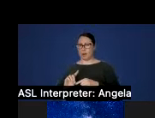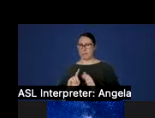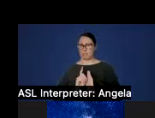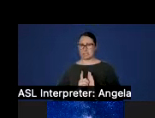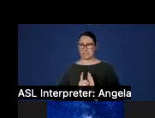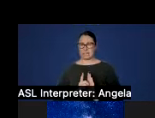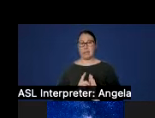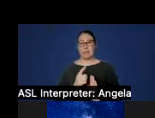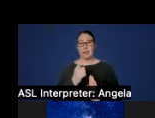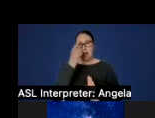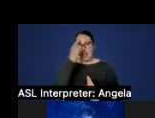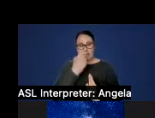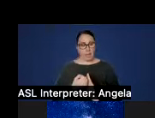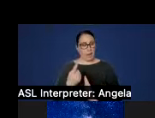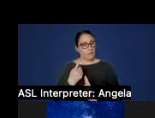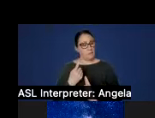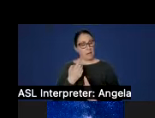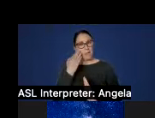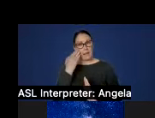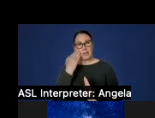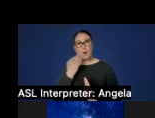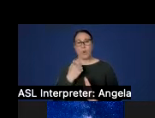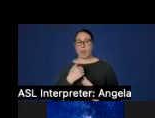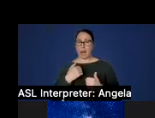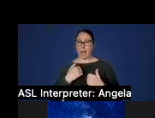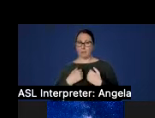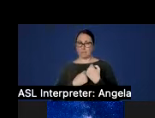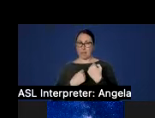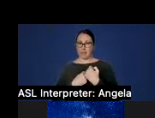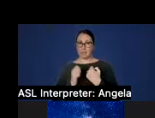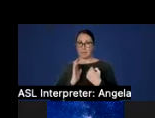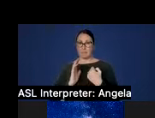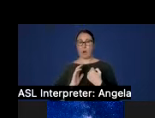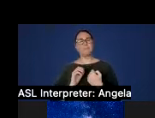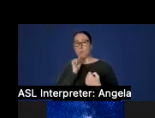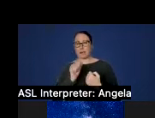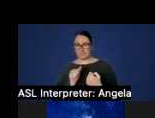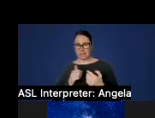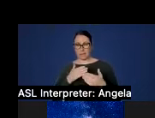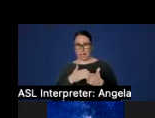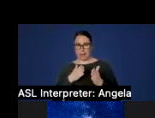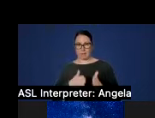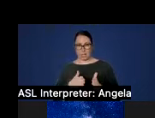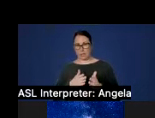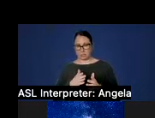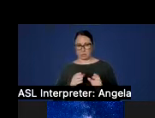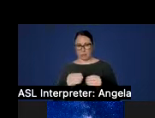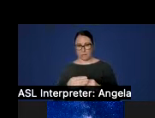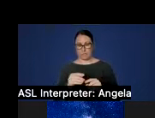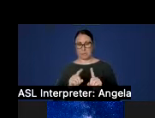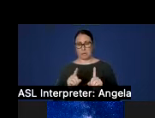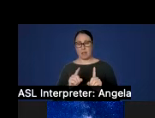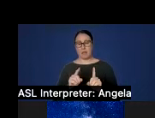think everybody that I know that I was an advocate at the time, I was in the prosecutor's office, but there was still that disconnect between prosecutor's